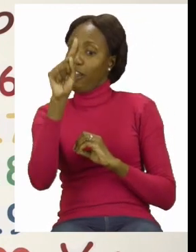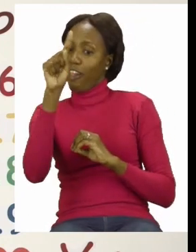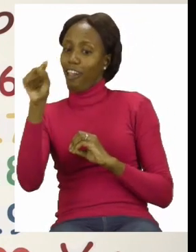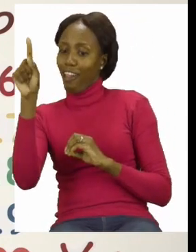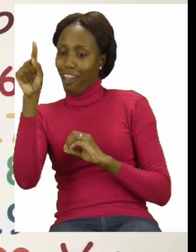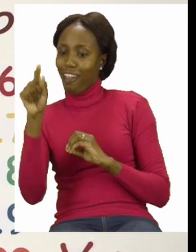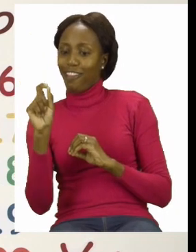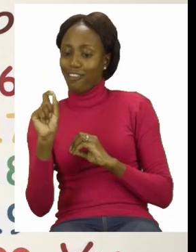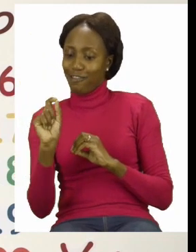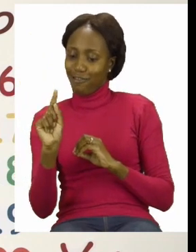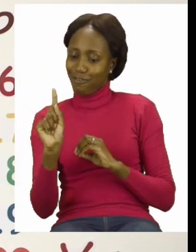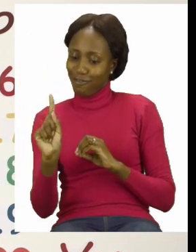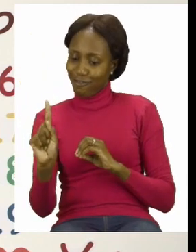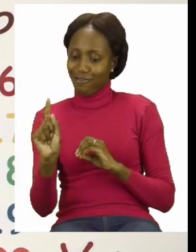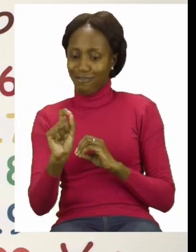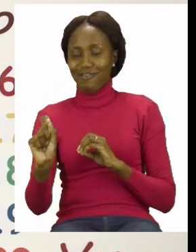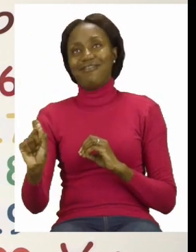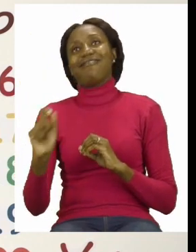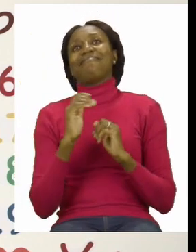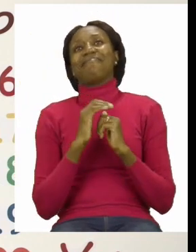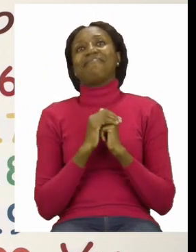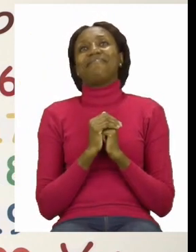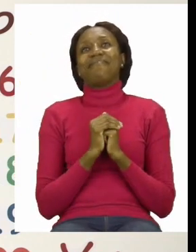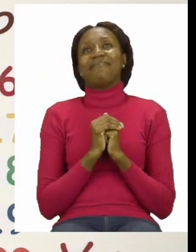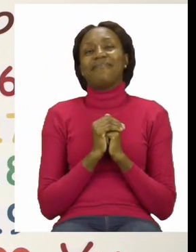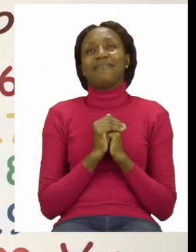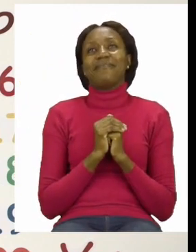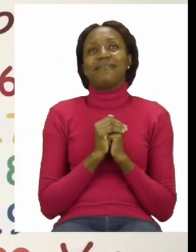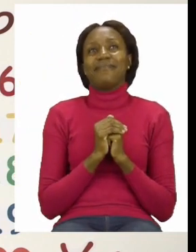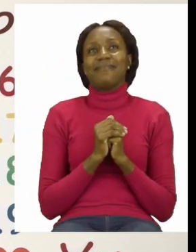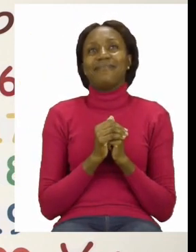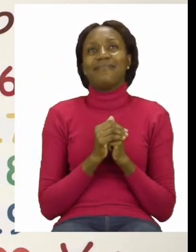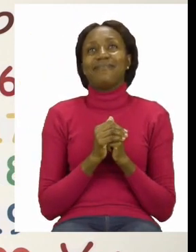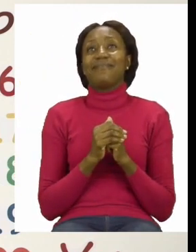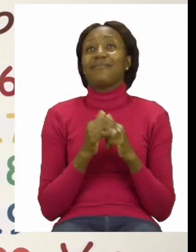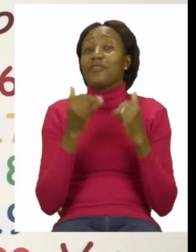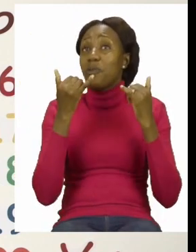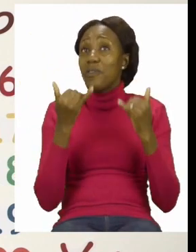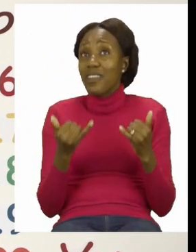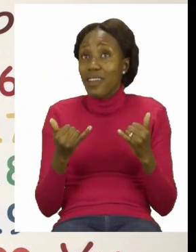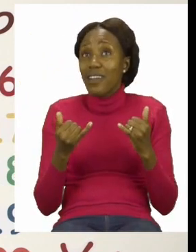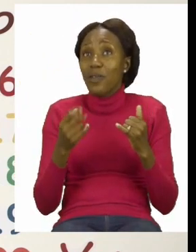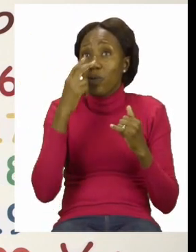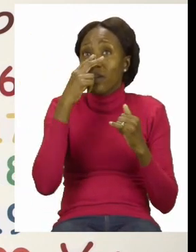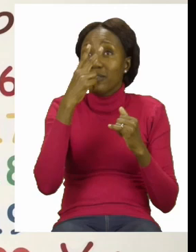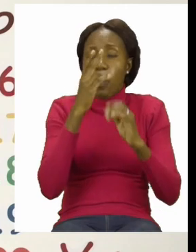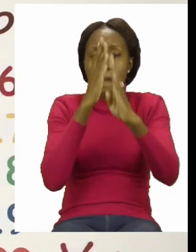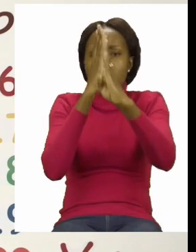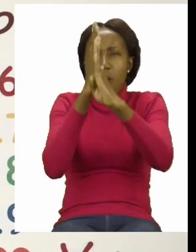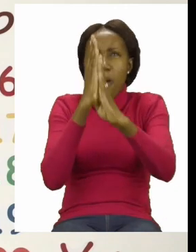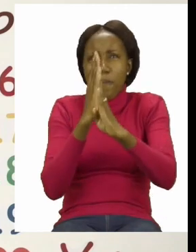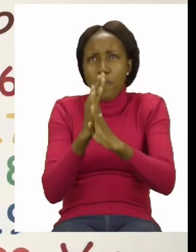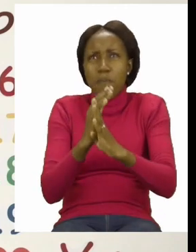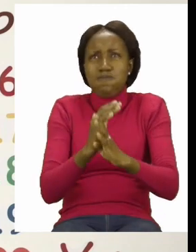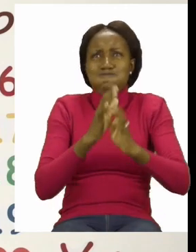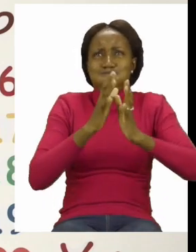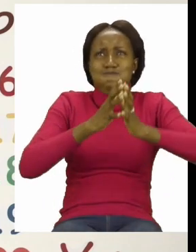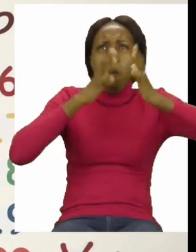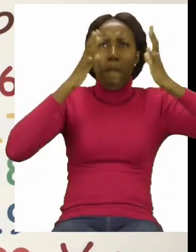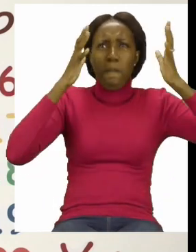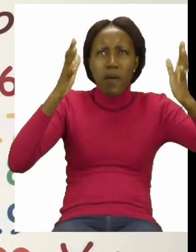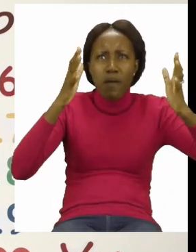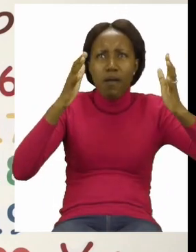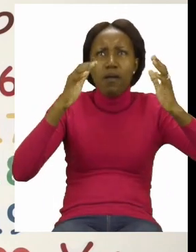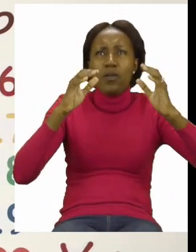the number 1 and cross out the number 1. Now we have arranged our numbers from big to